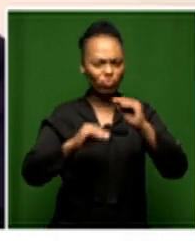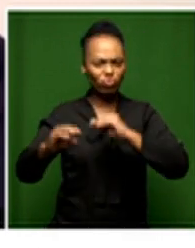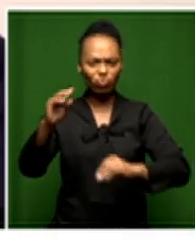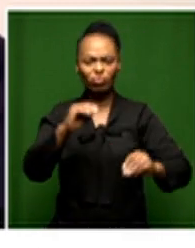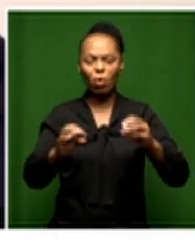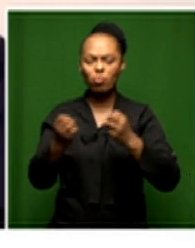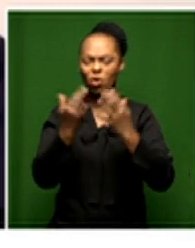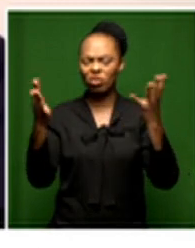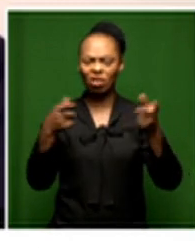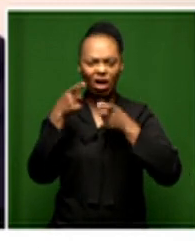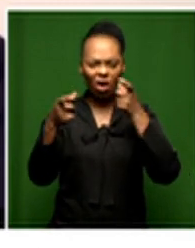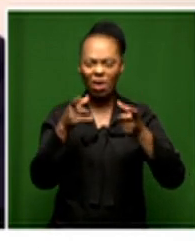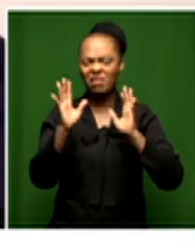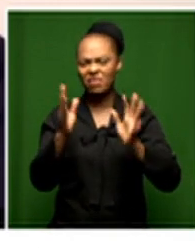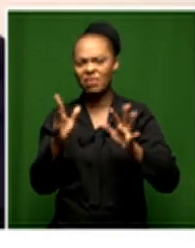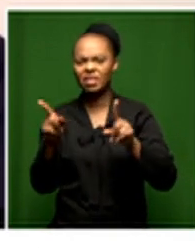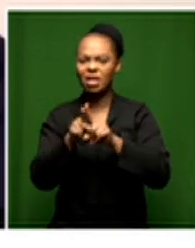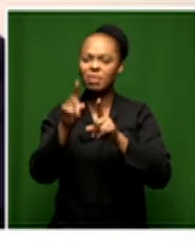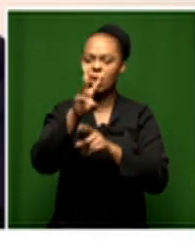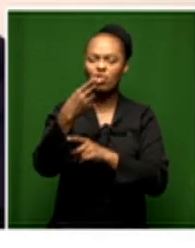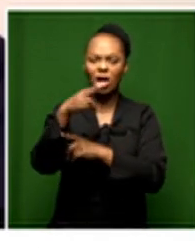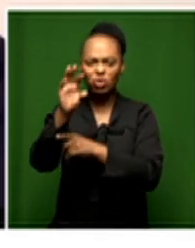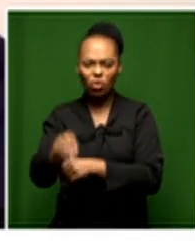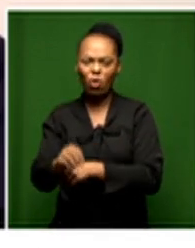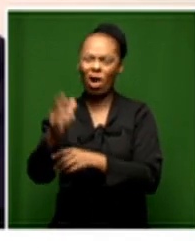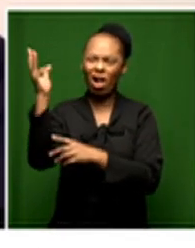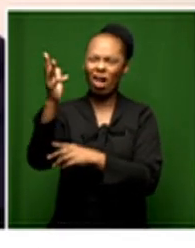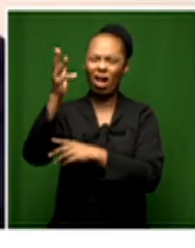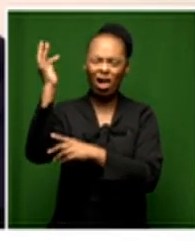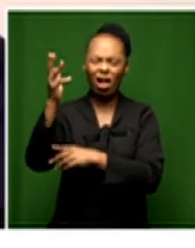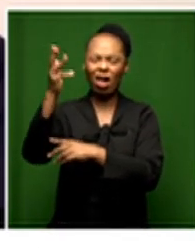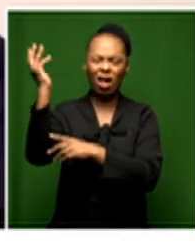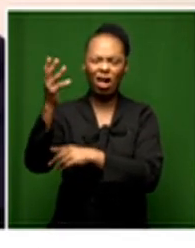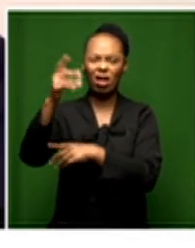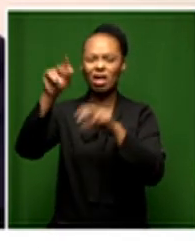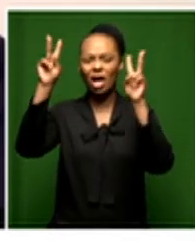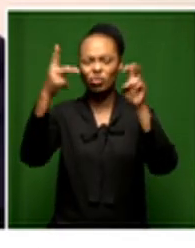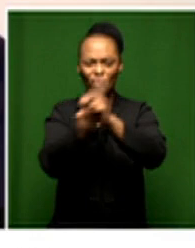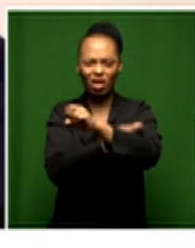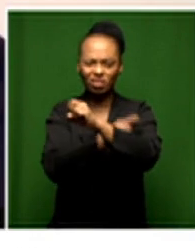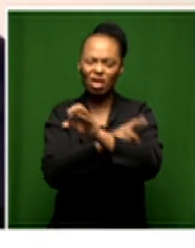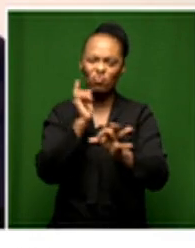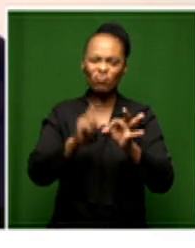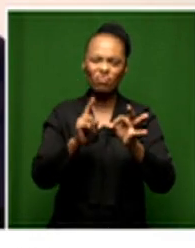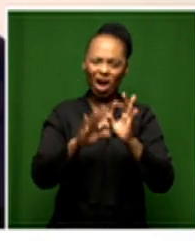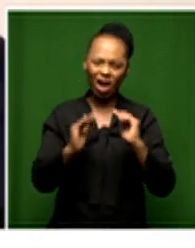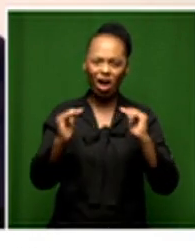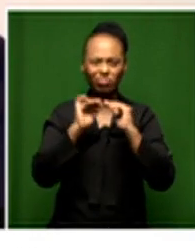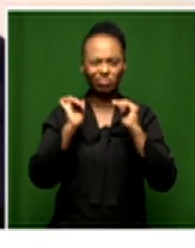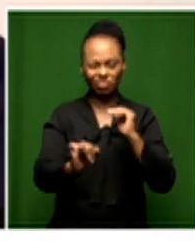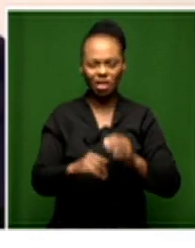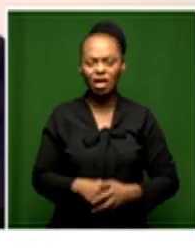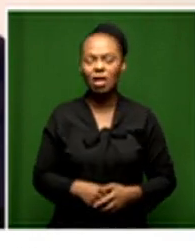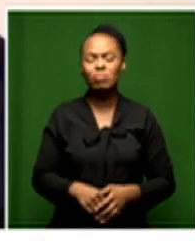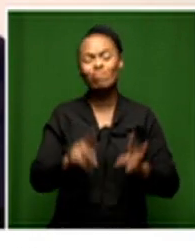many pronouncements being made even by the World Health Organization about vaccine equity. So just with